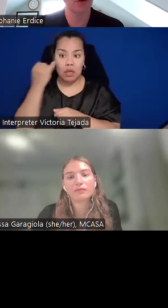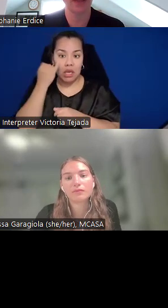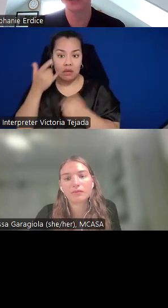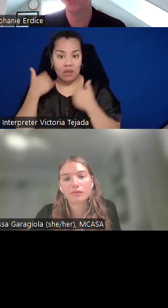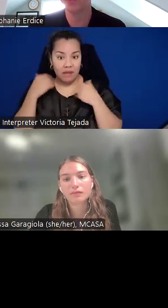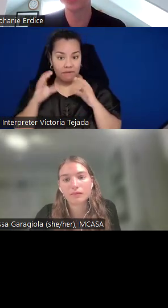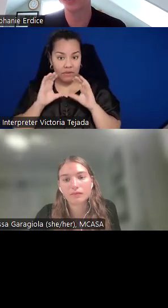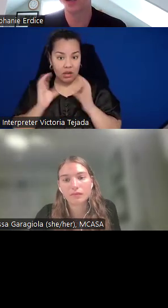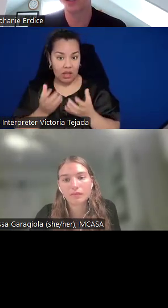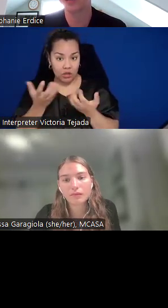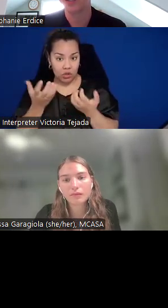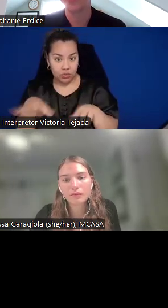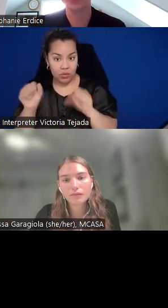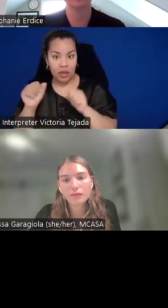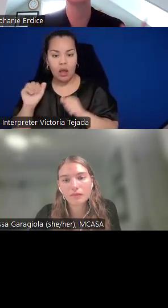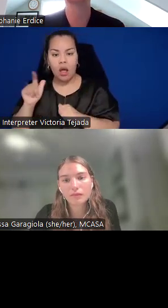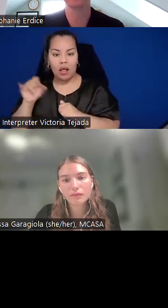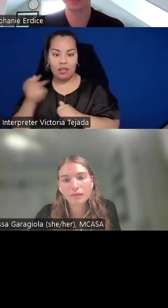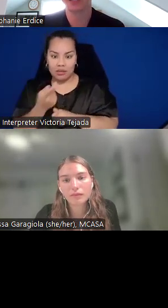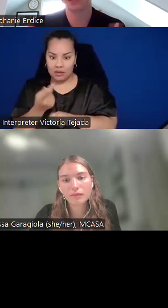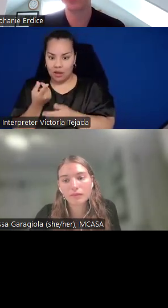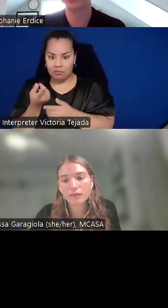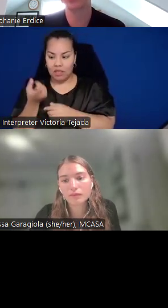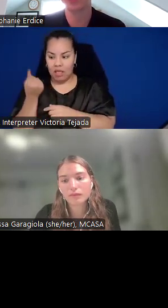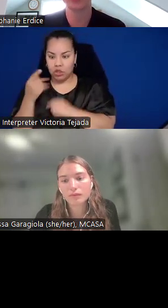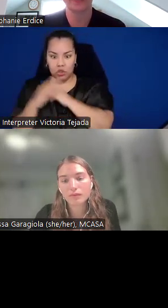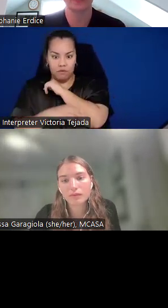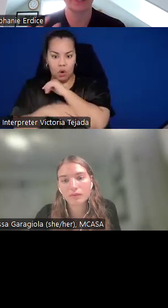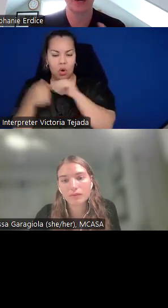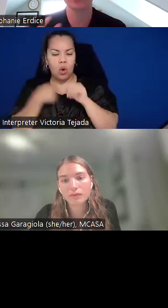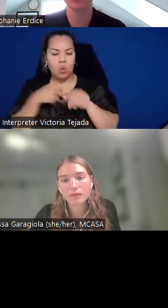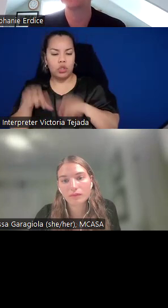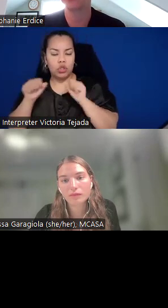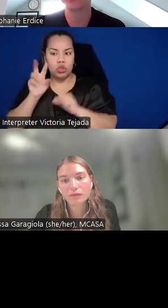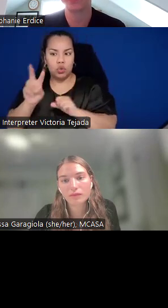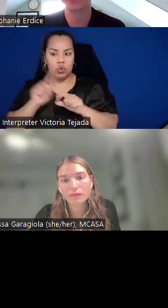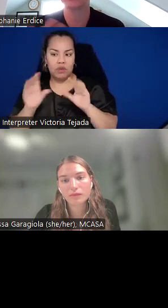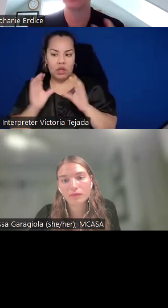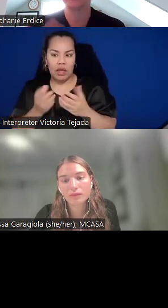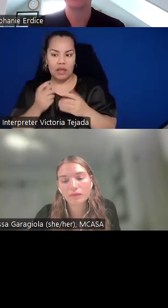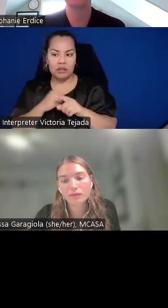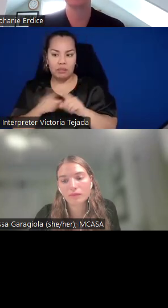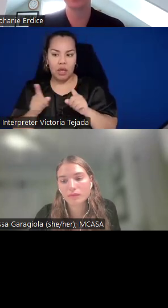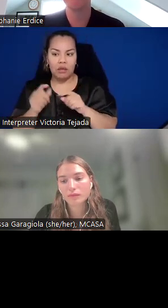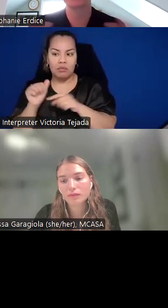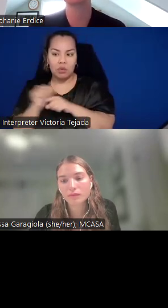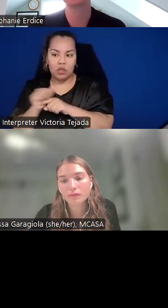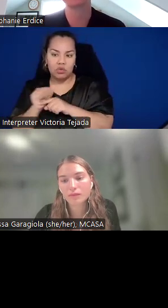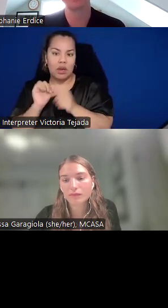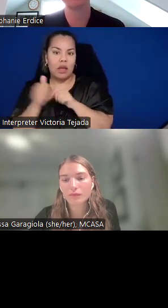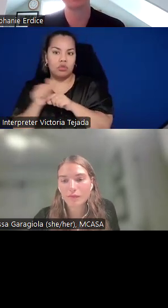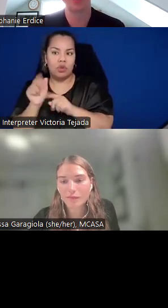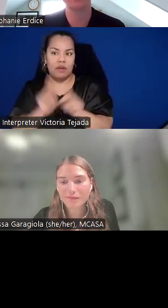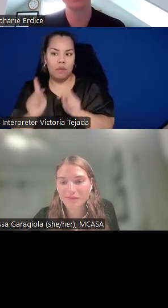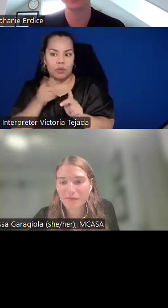Alyssa and I both last fall we took two different classes, but it was on training, like how to train folks better. And so we were able to come back and